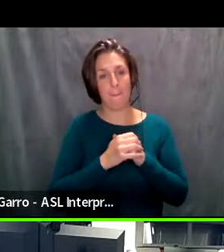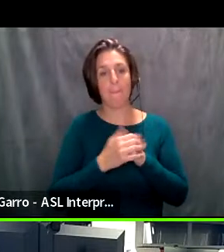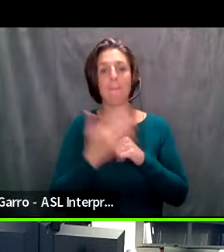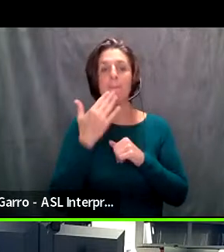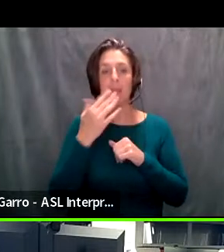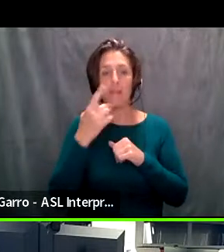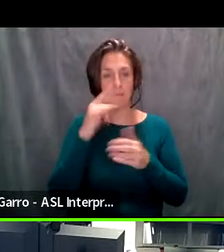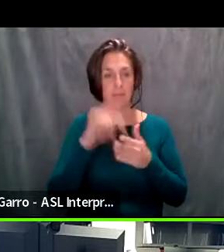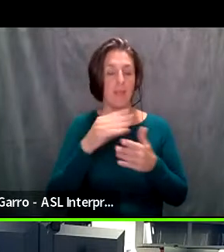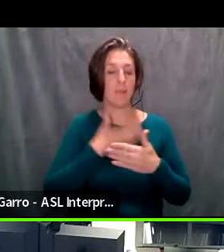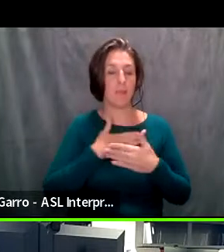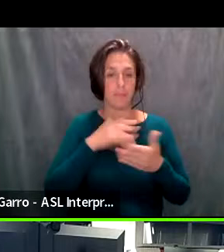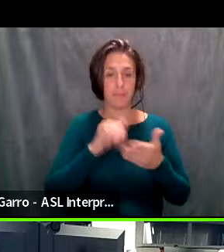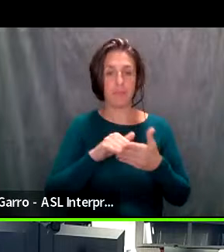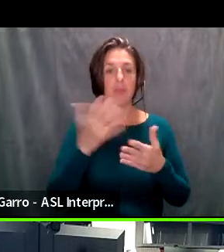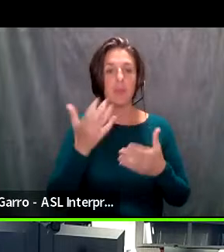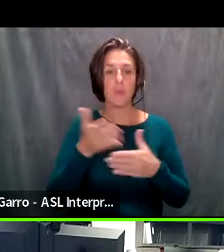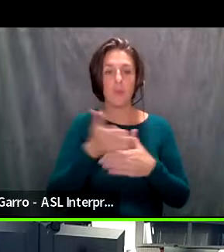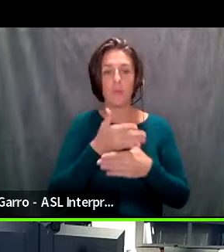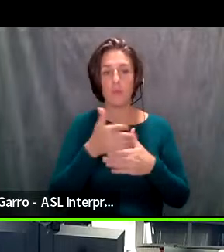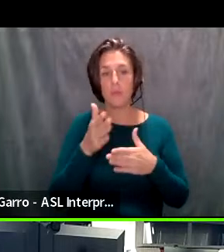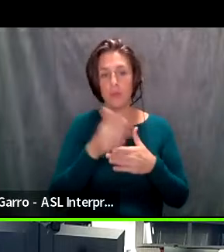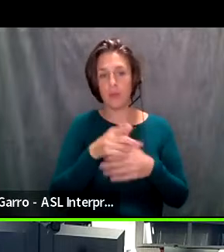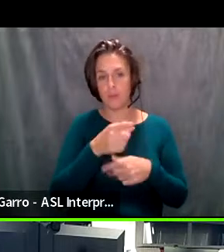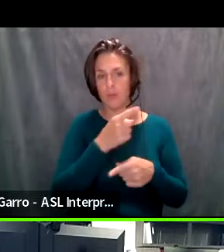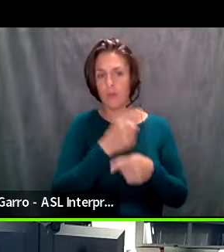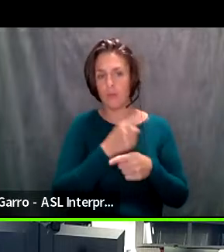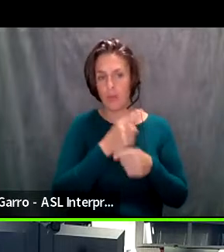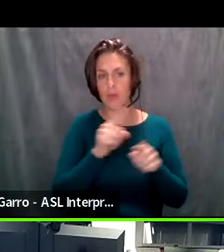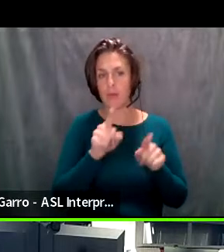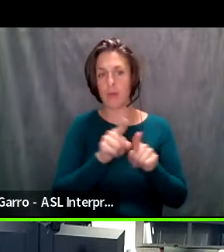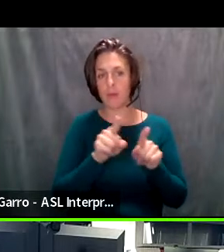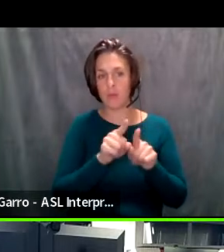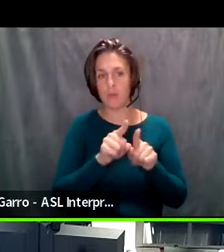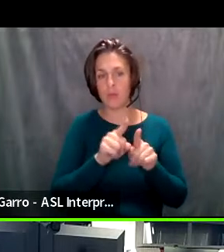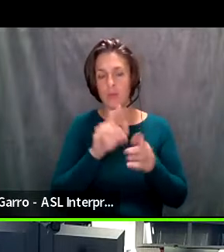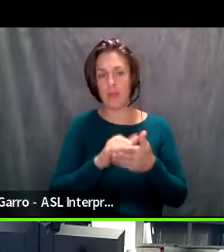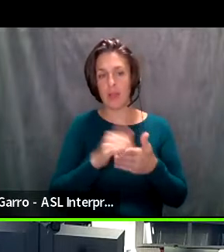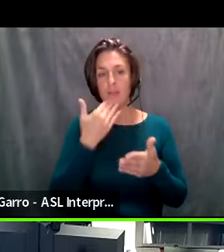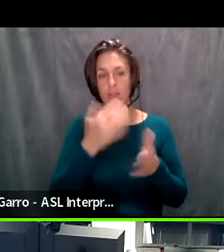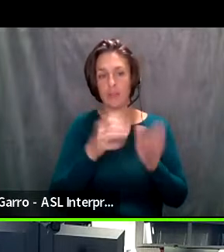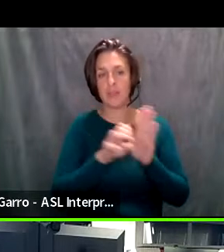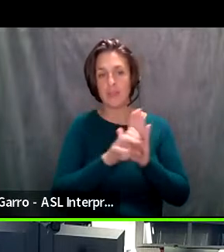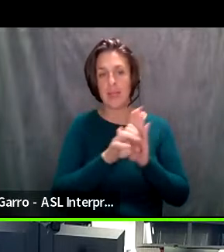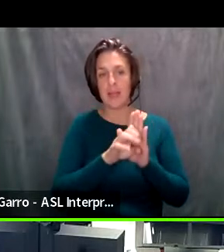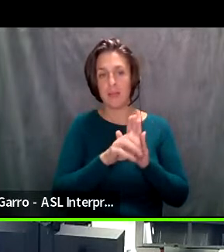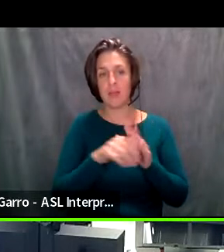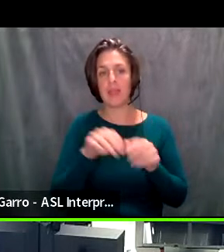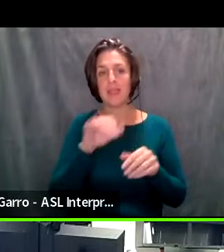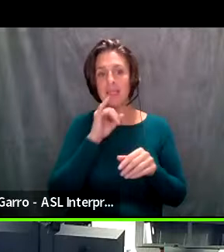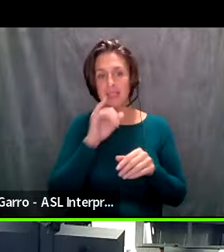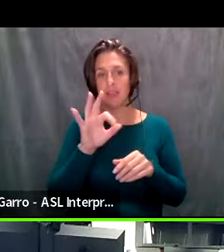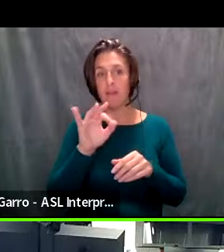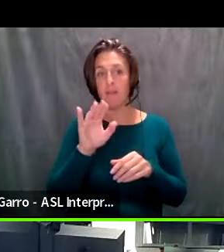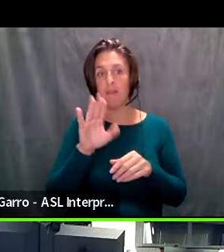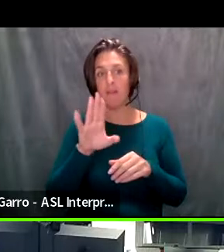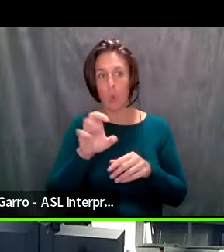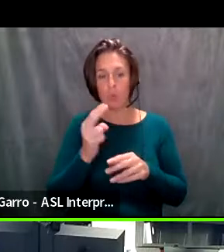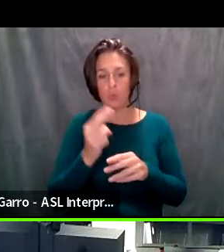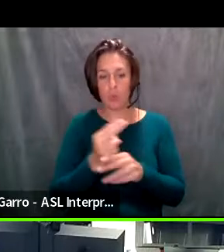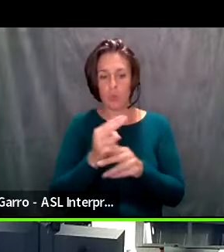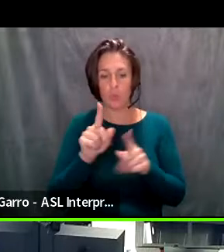that. I appreciate that. I just want to share, you're right also that a good example is the force used to open a door